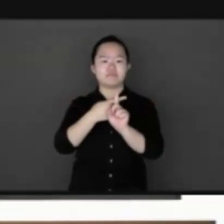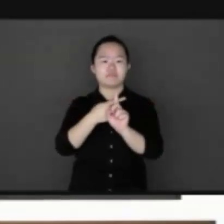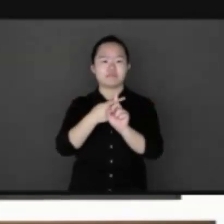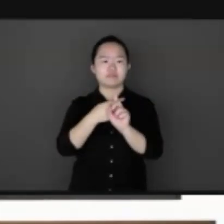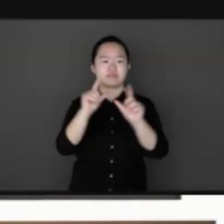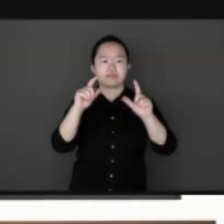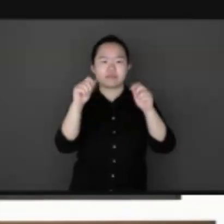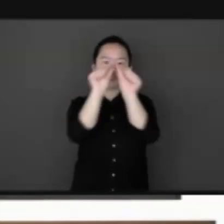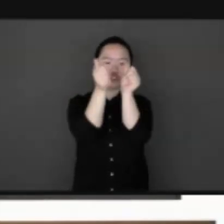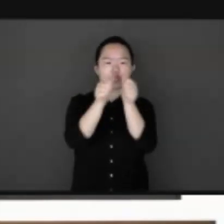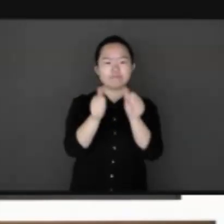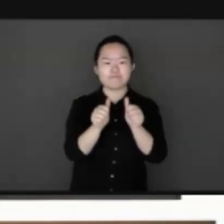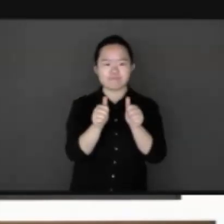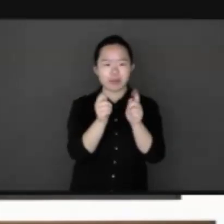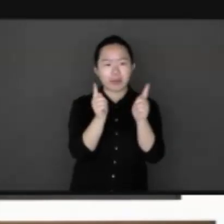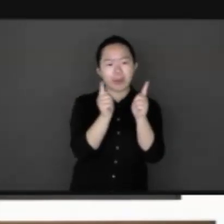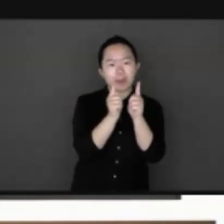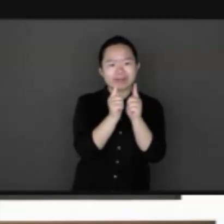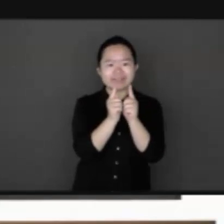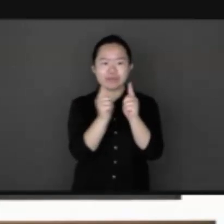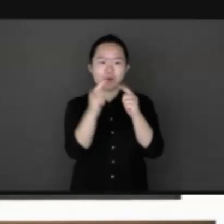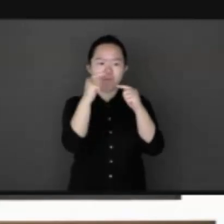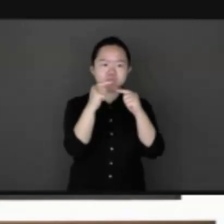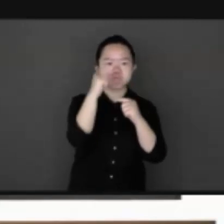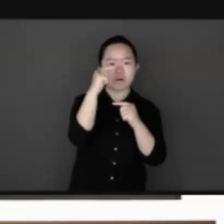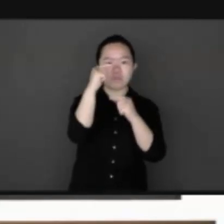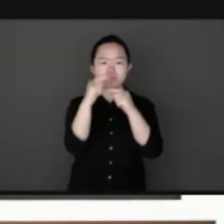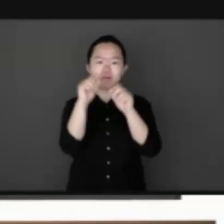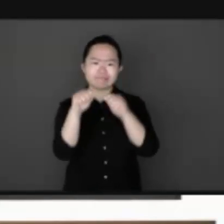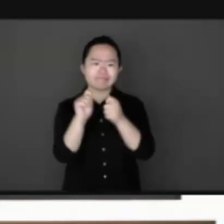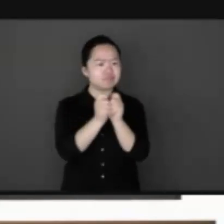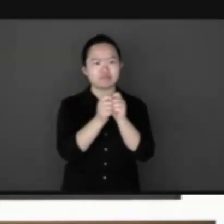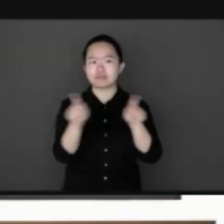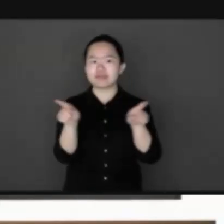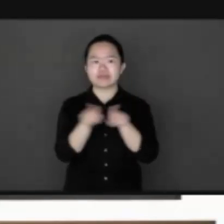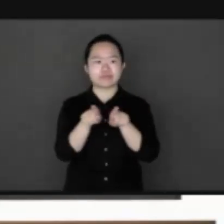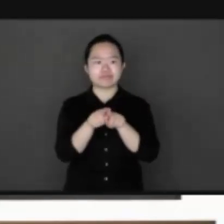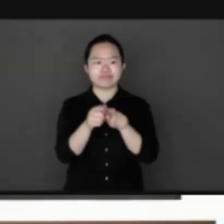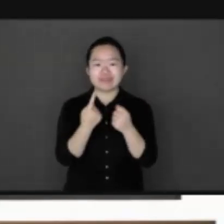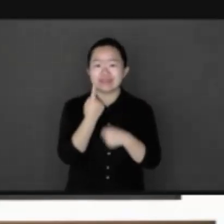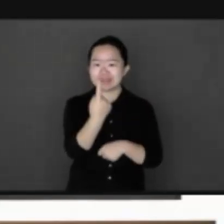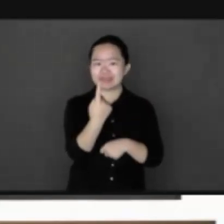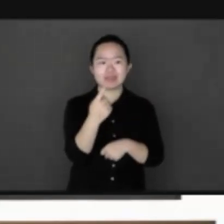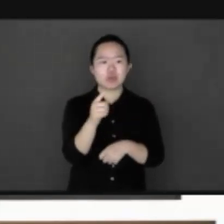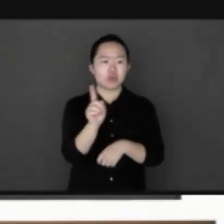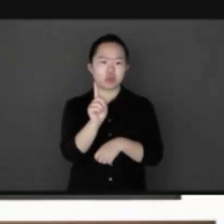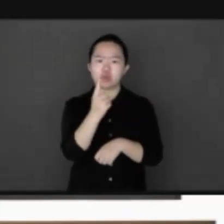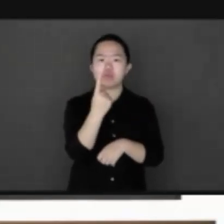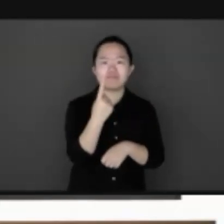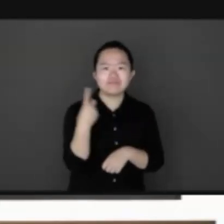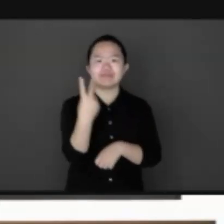contrast of 4.5 to 1. And also test if settings are possible to reach using